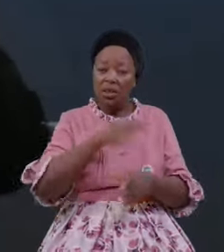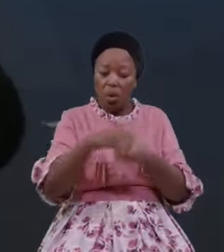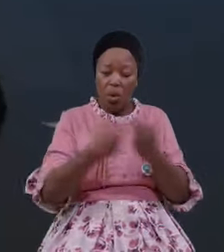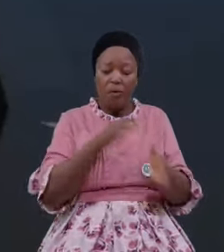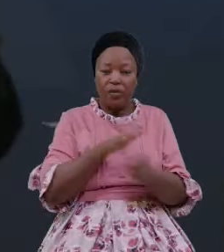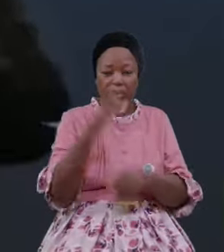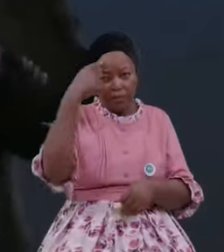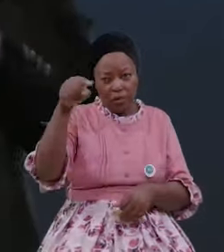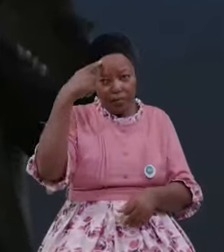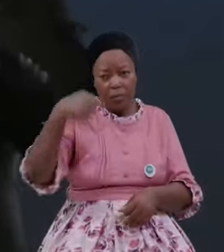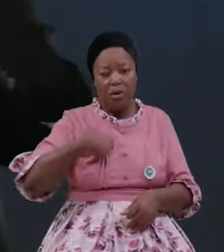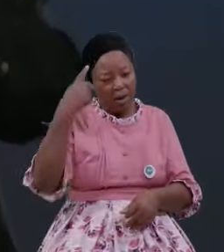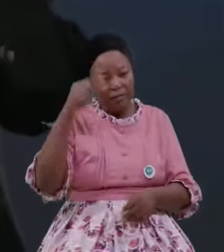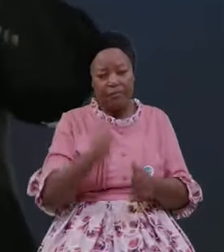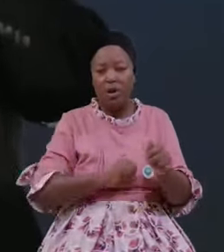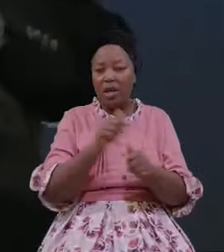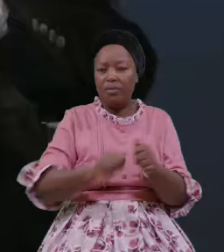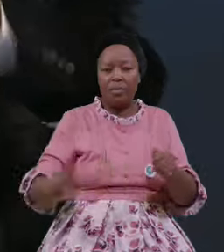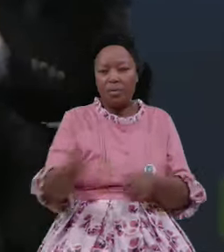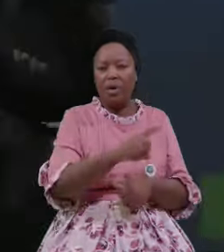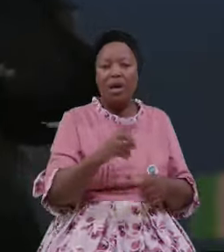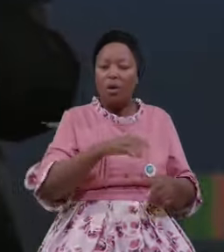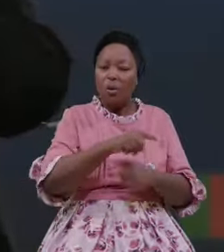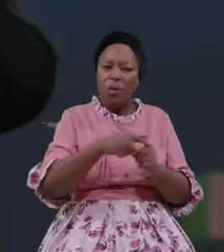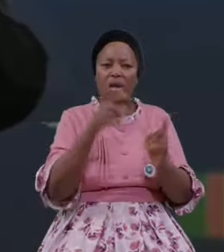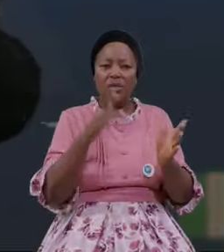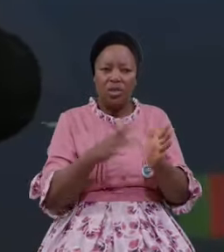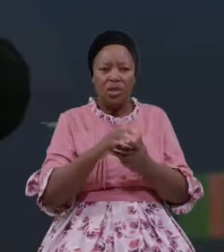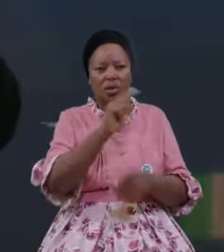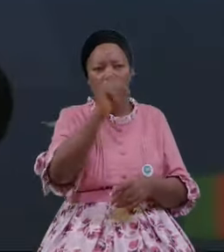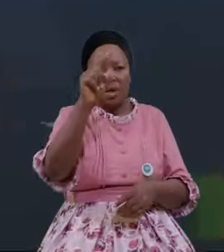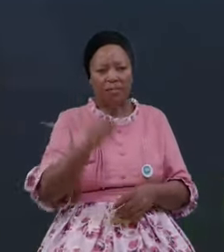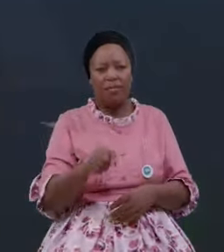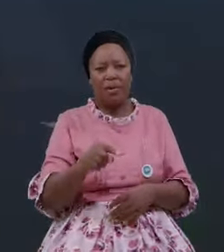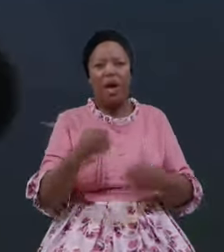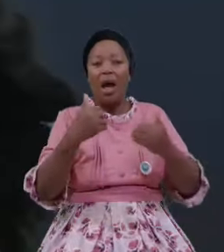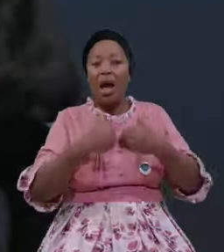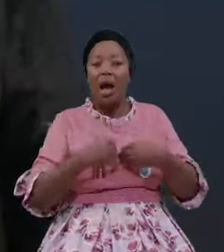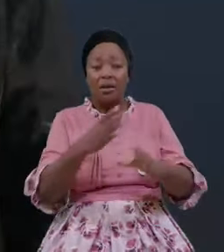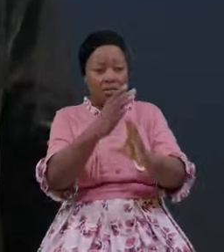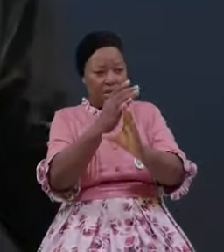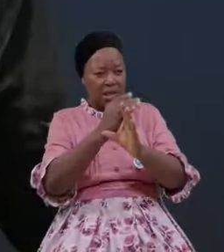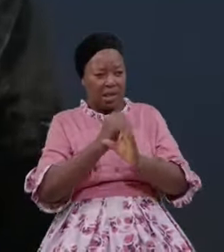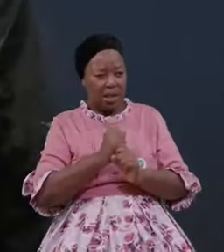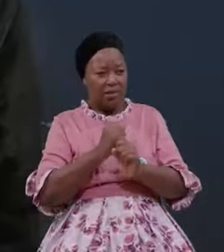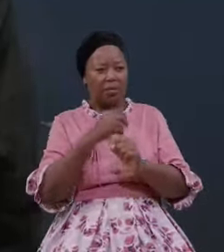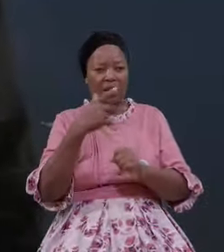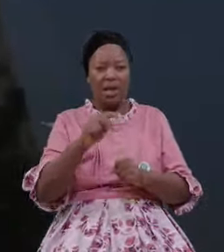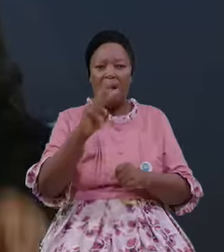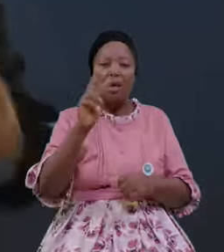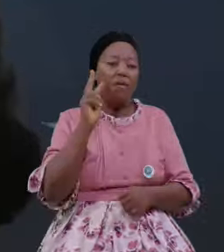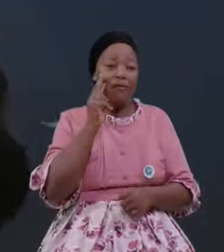for everyone. When Jesus, therefore, had received the vinegar, he